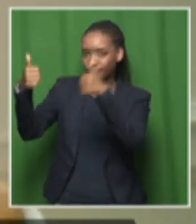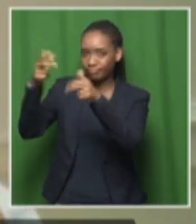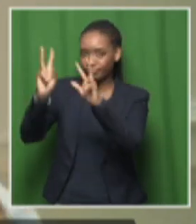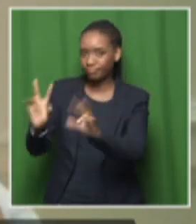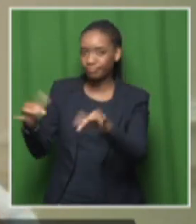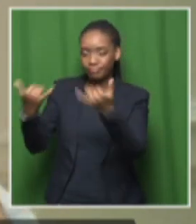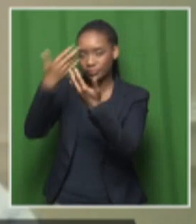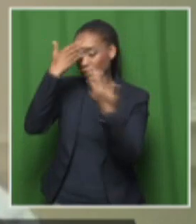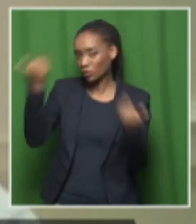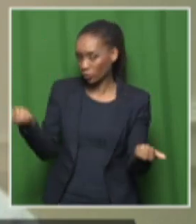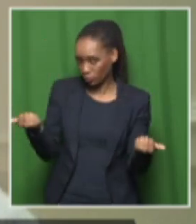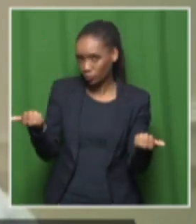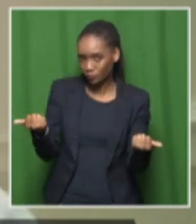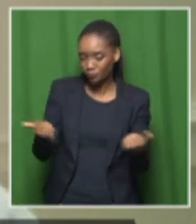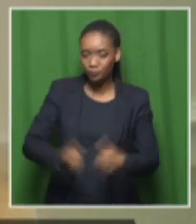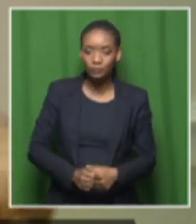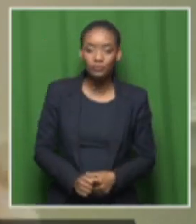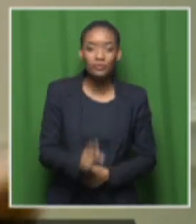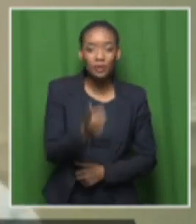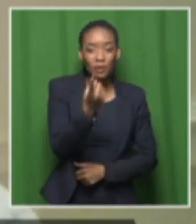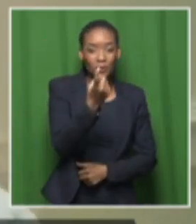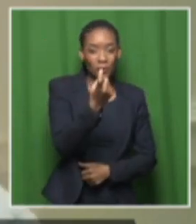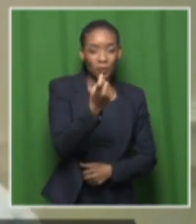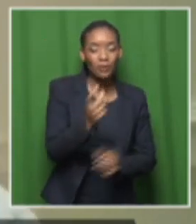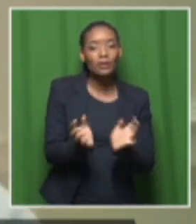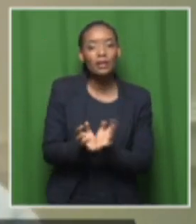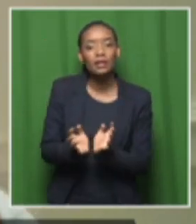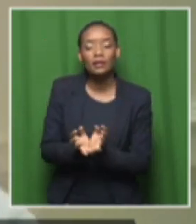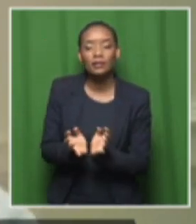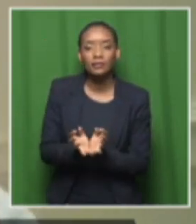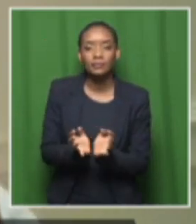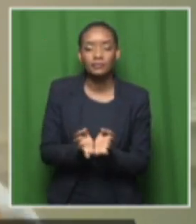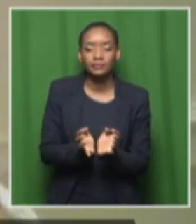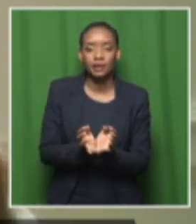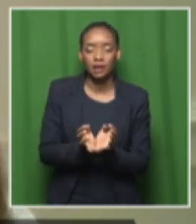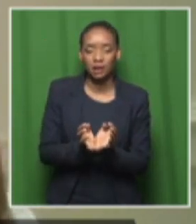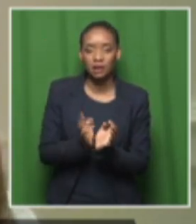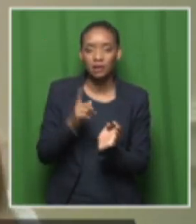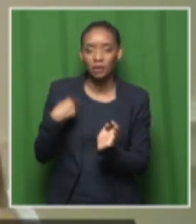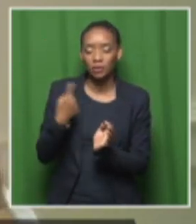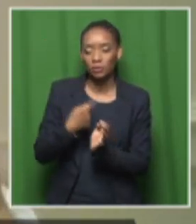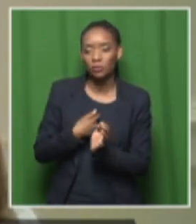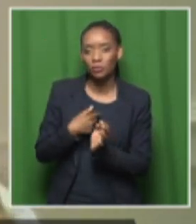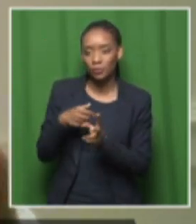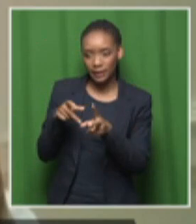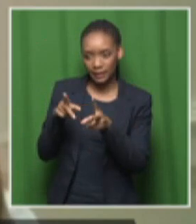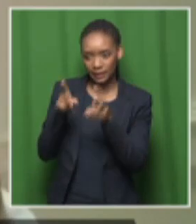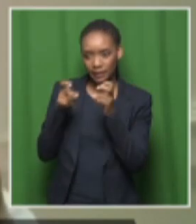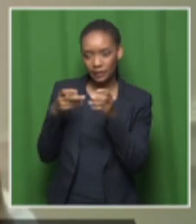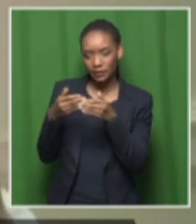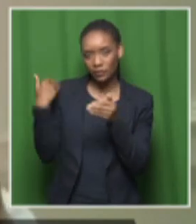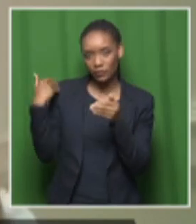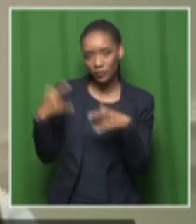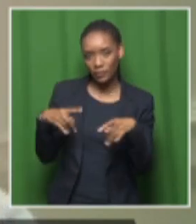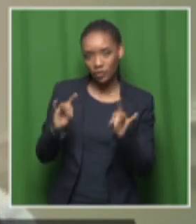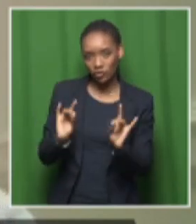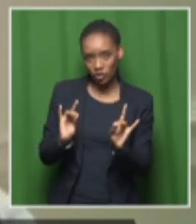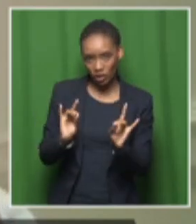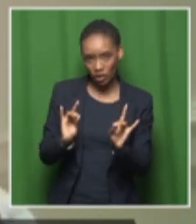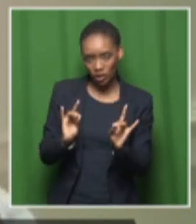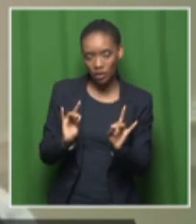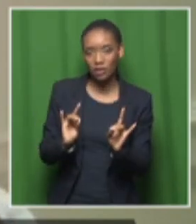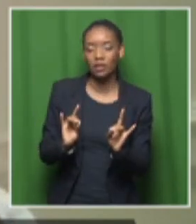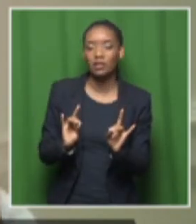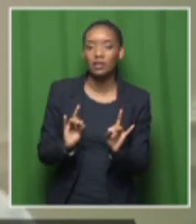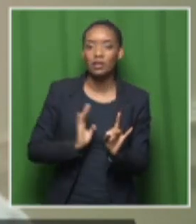intelligence. We did in one meeting listen to the former chair of the board,